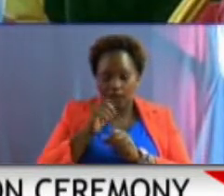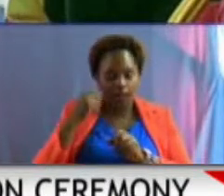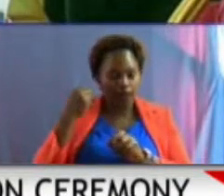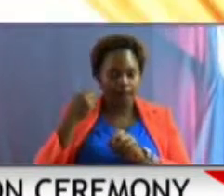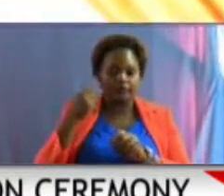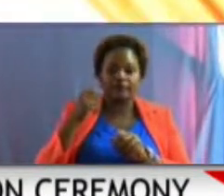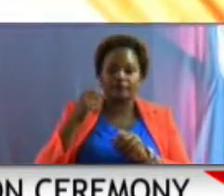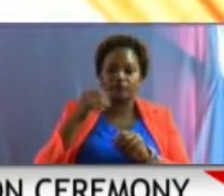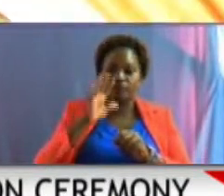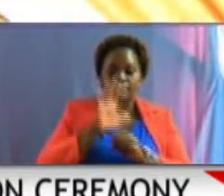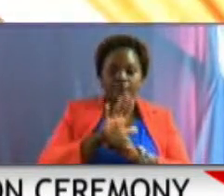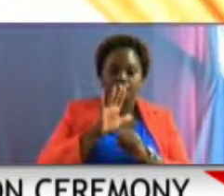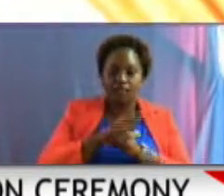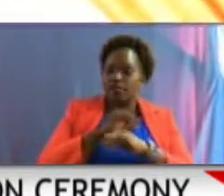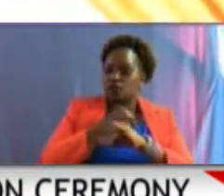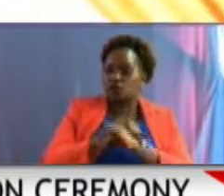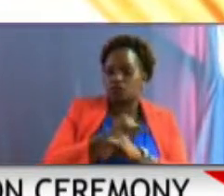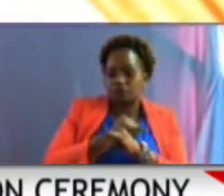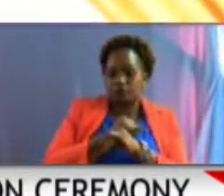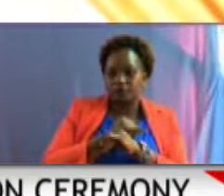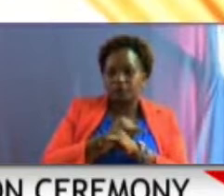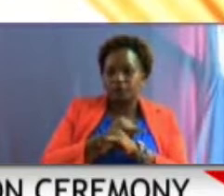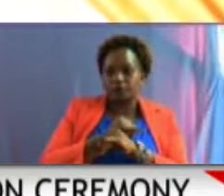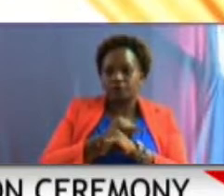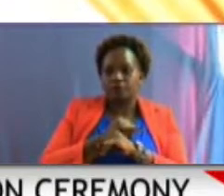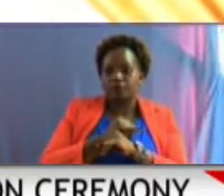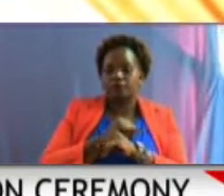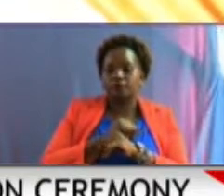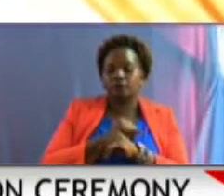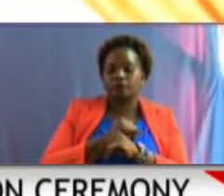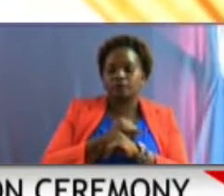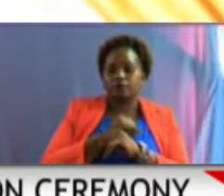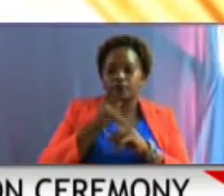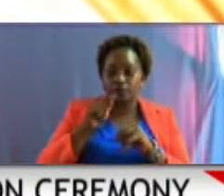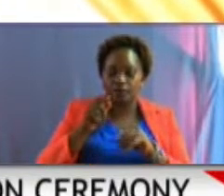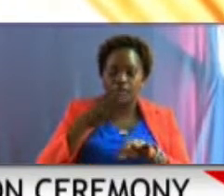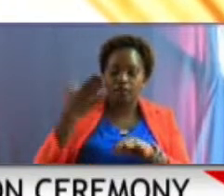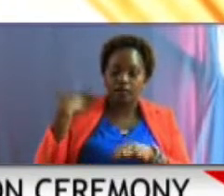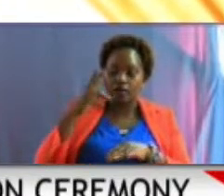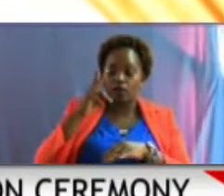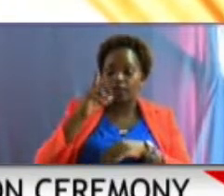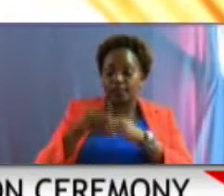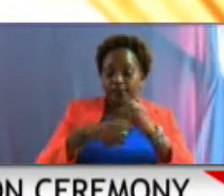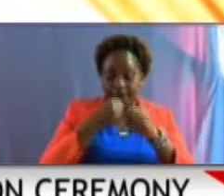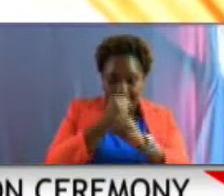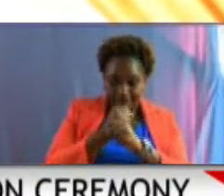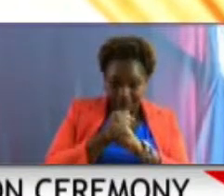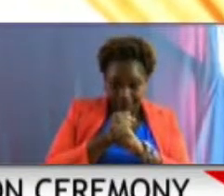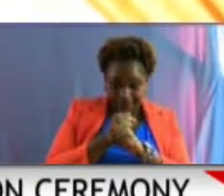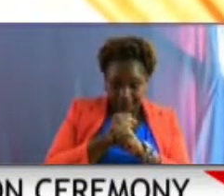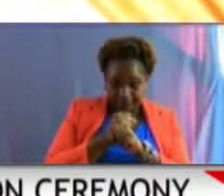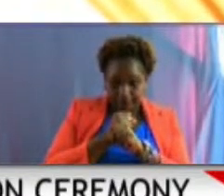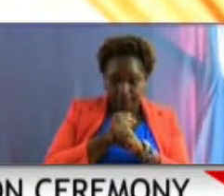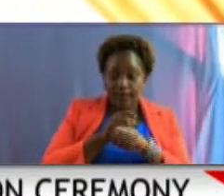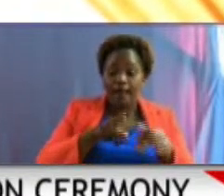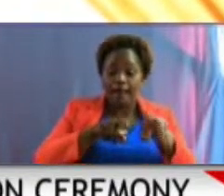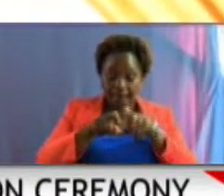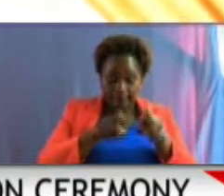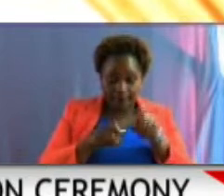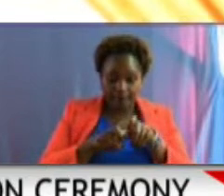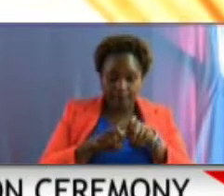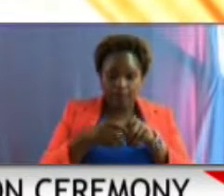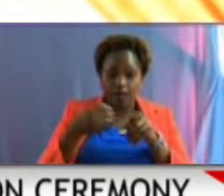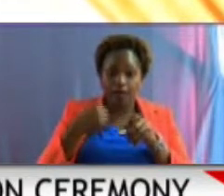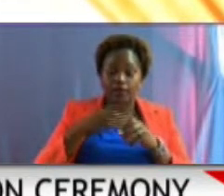most institutions. Mr. Chancellor, sir, during the last 1 year, the management has